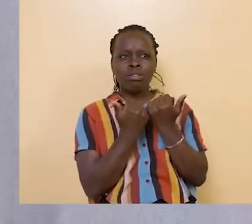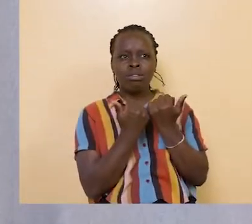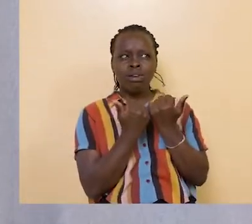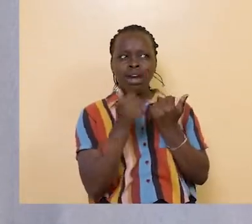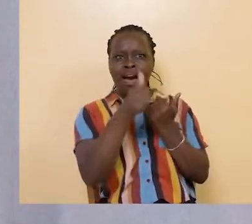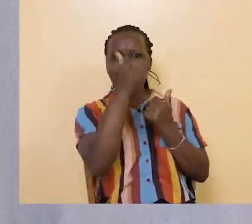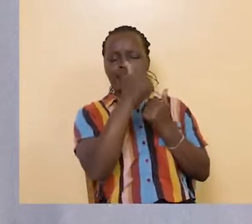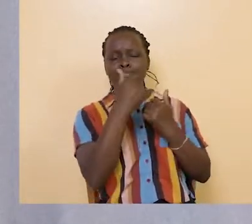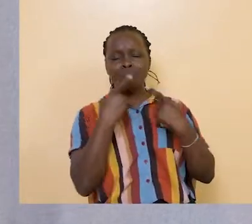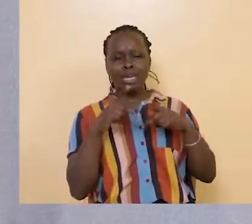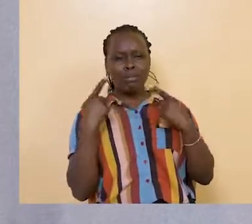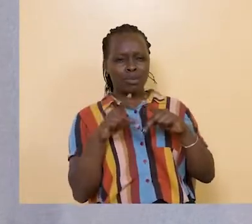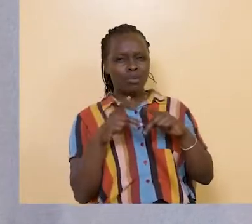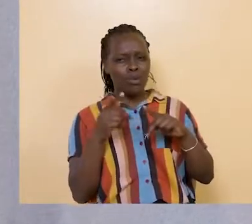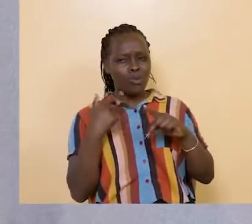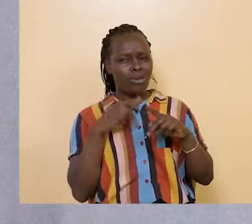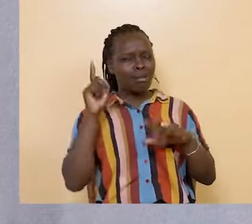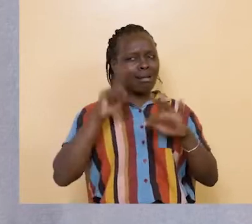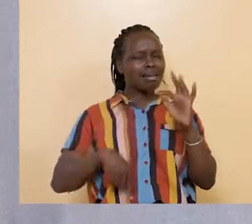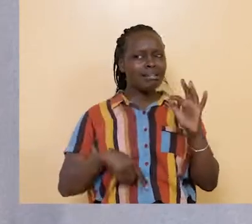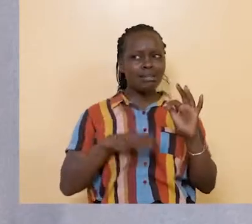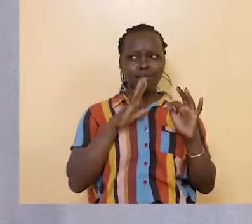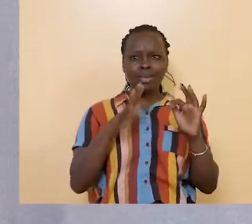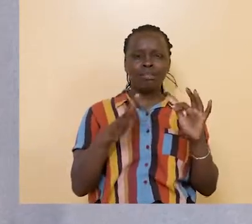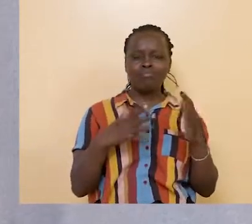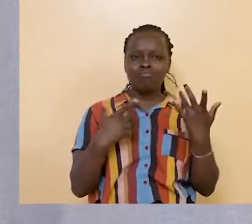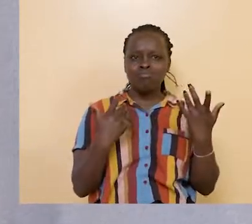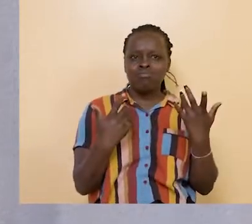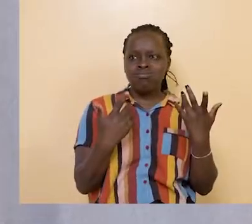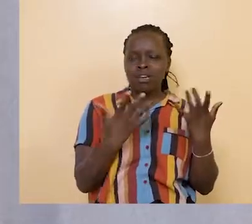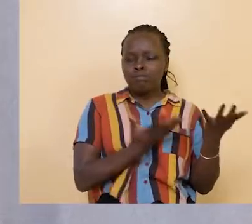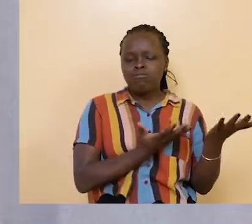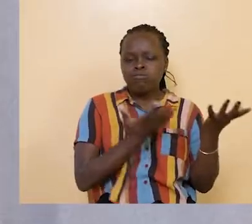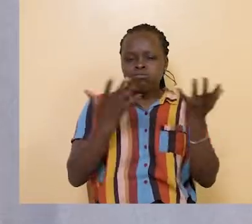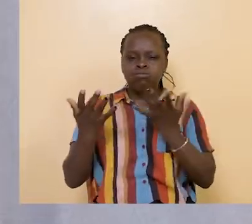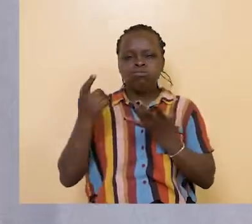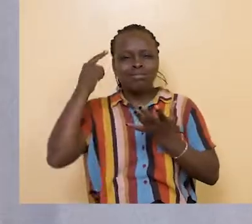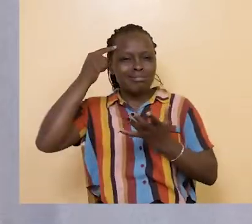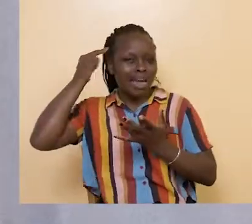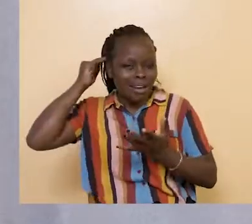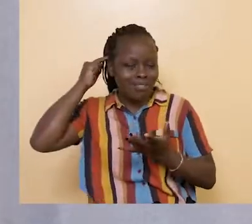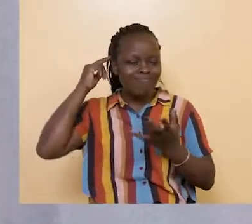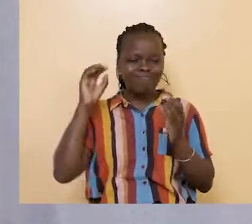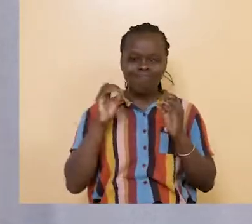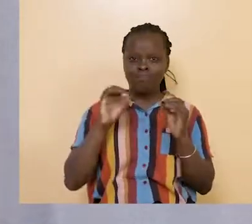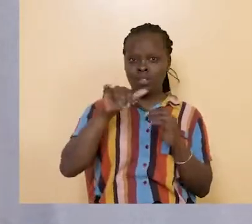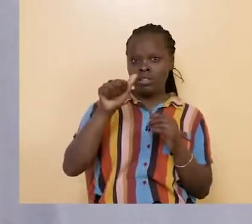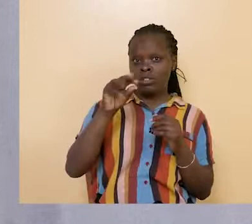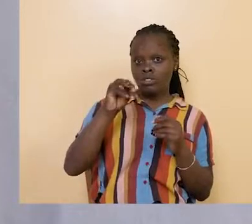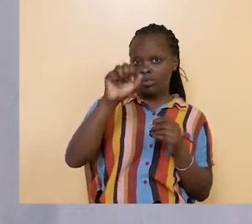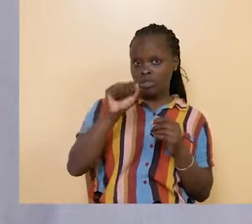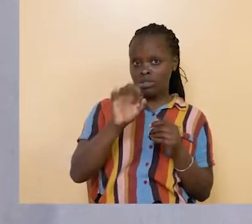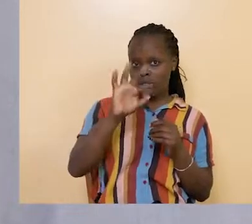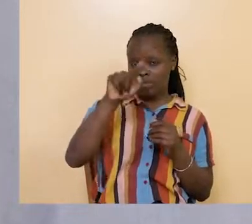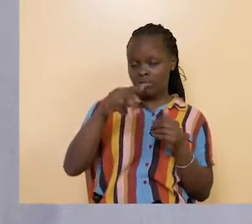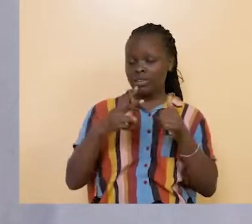death with our words. We cannot be the bearers of darkness where our words is concerned. James in chapter